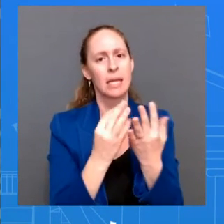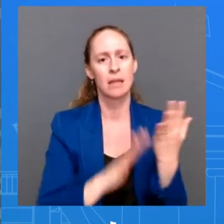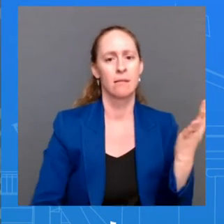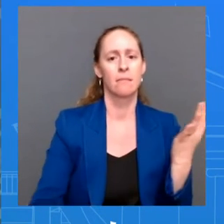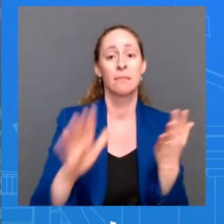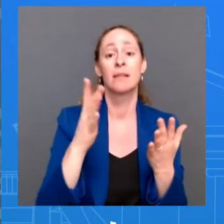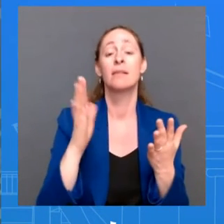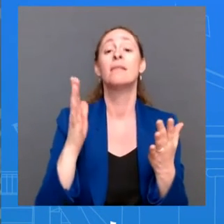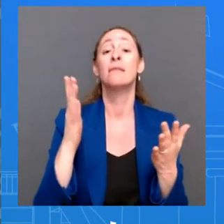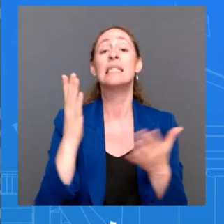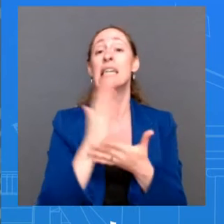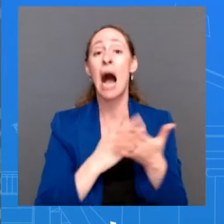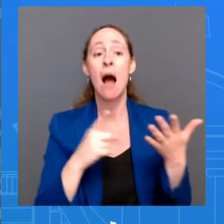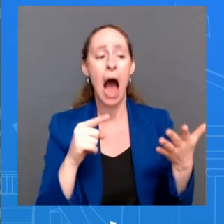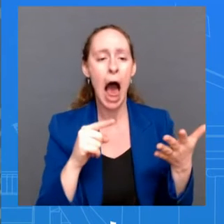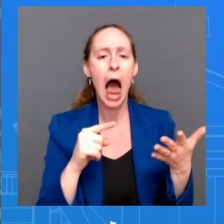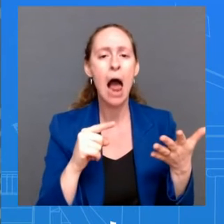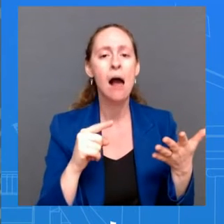about the deficit,